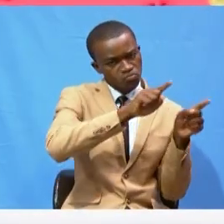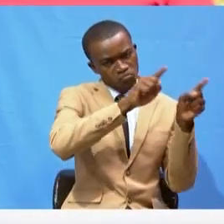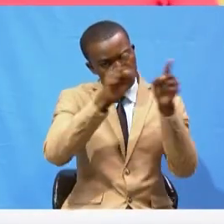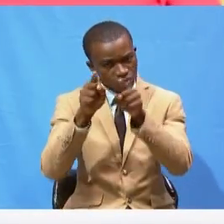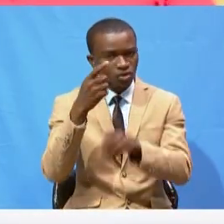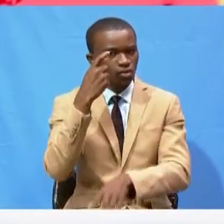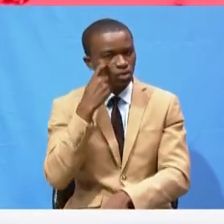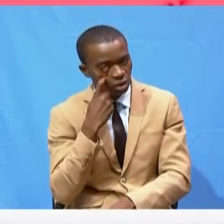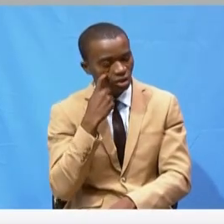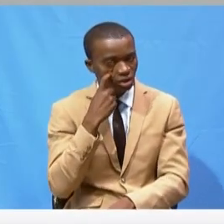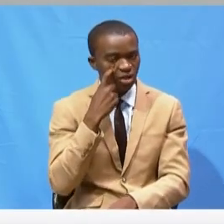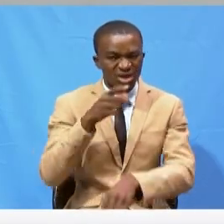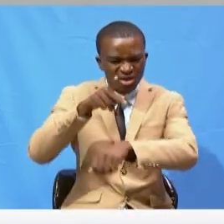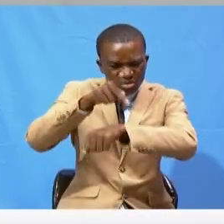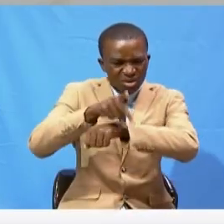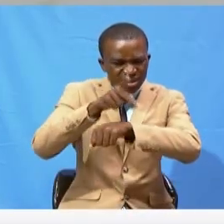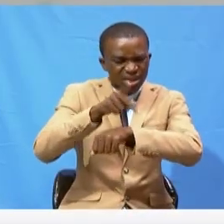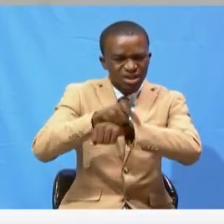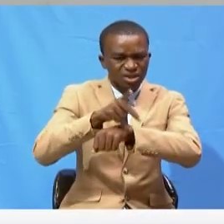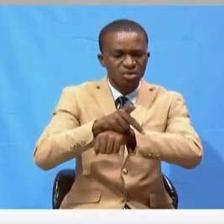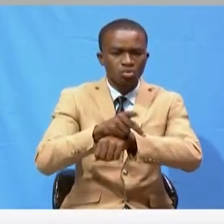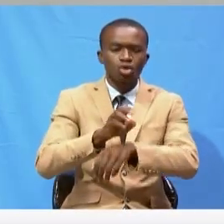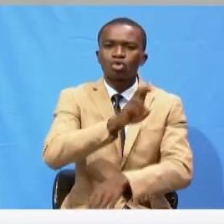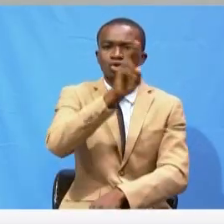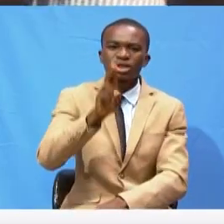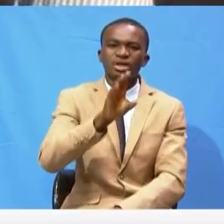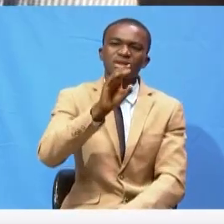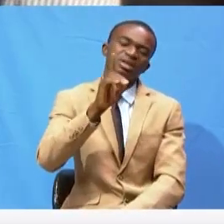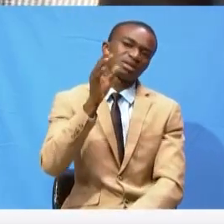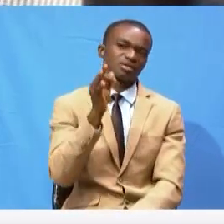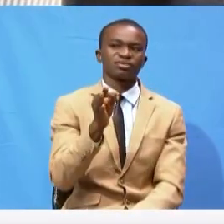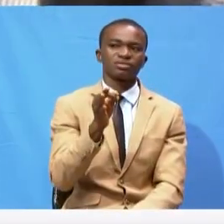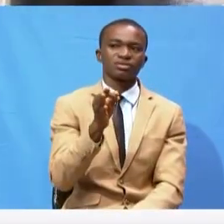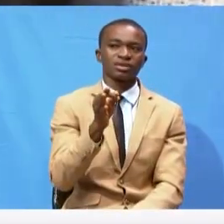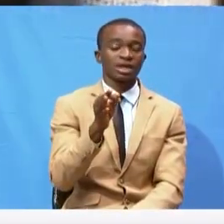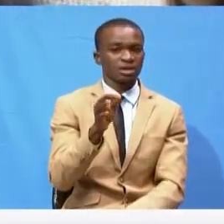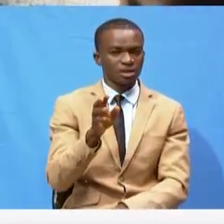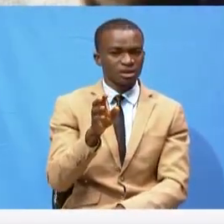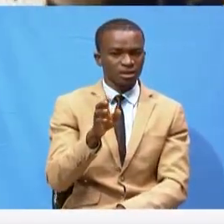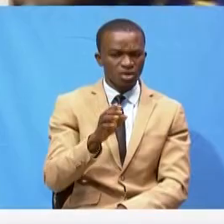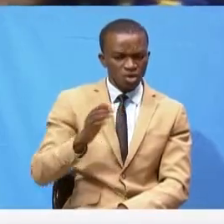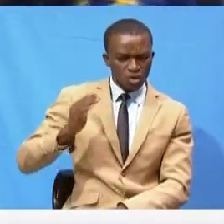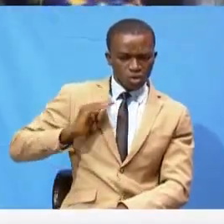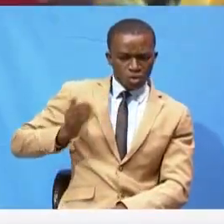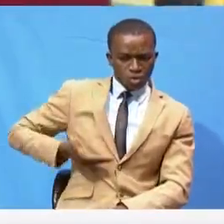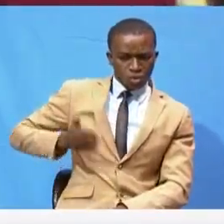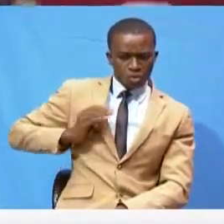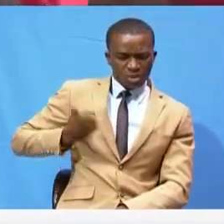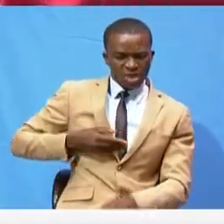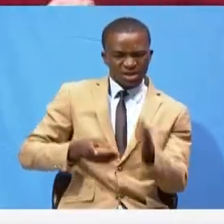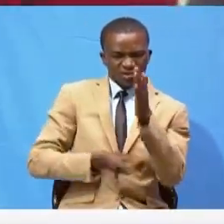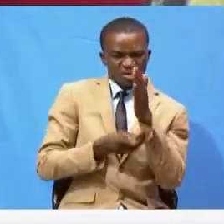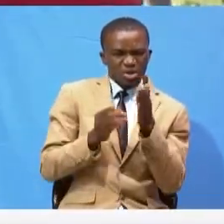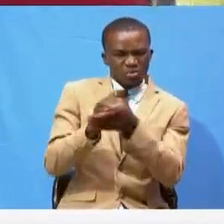projects being undertaken under the Constituency Development Fund. He has visited the Women in Development